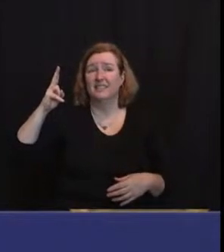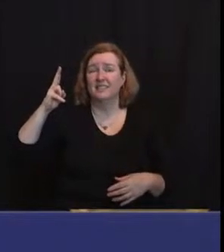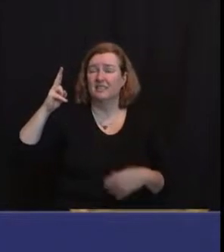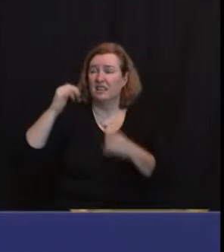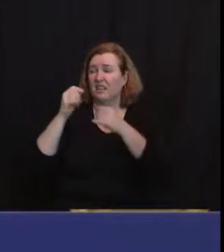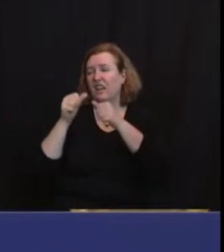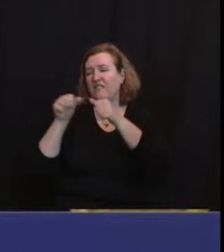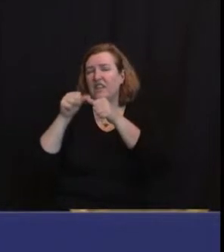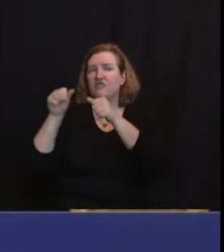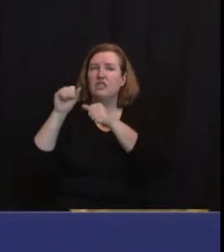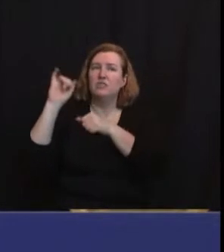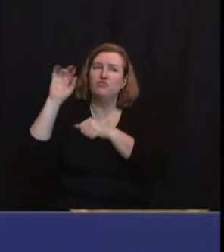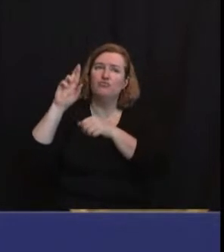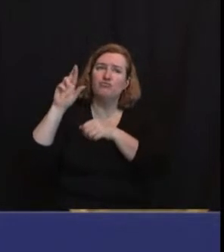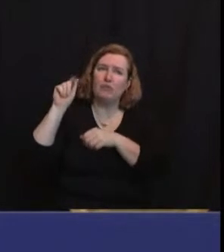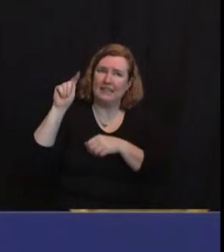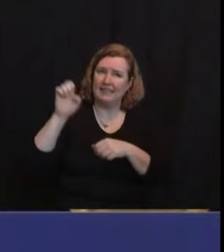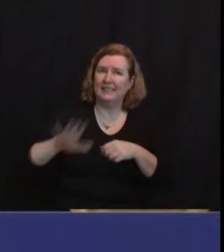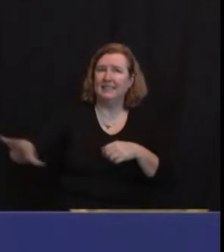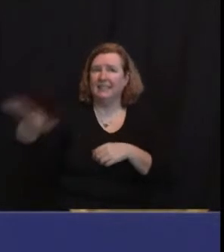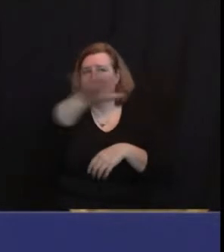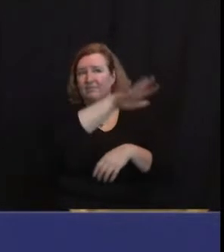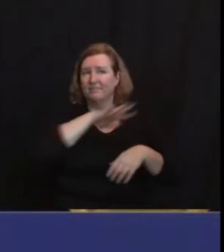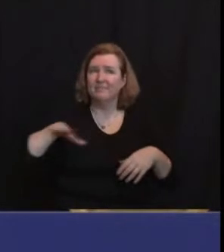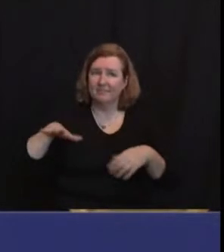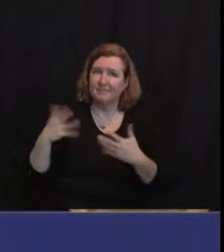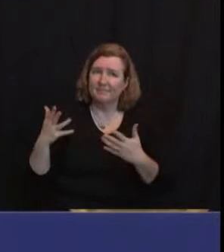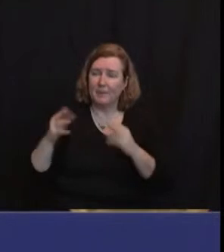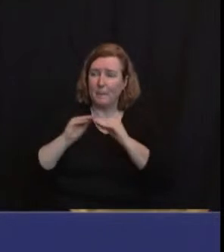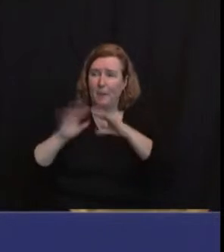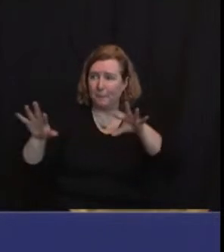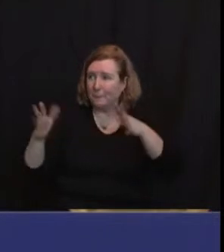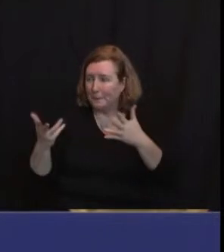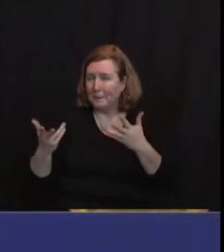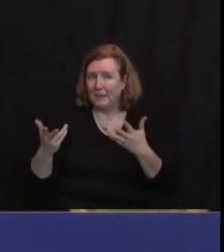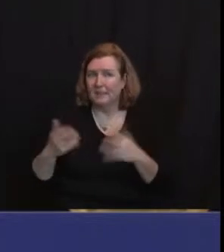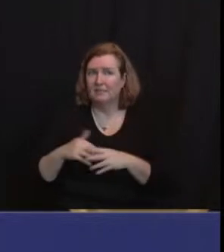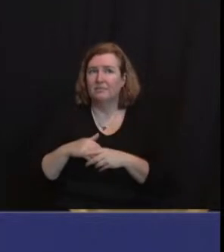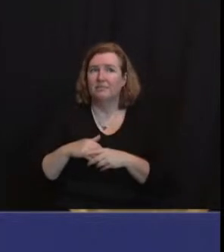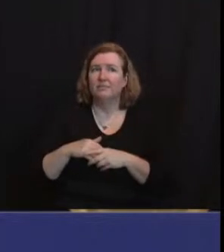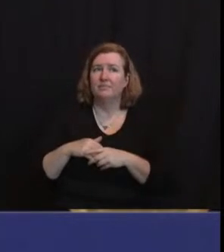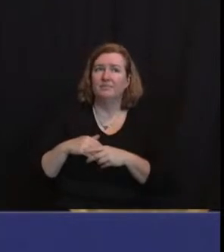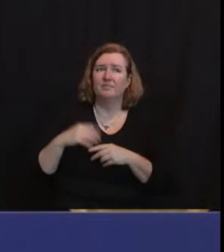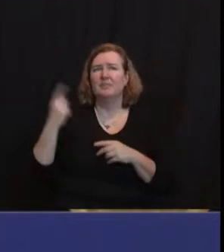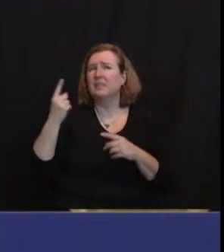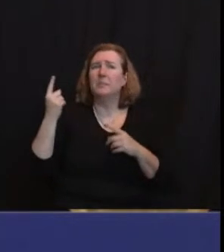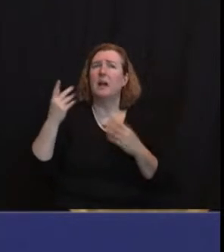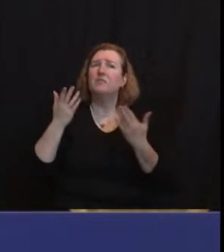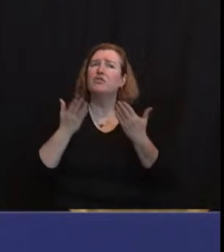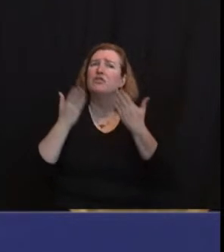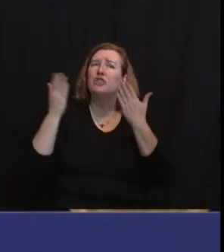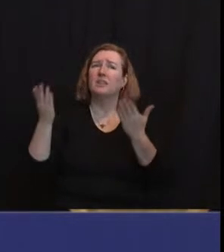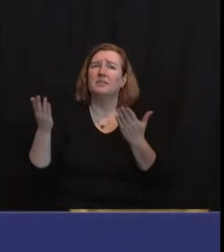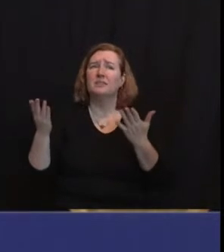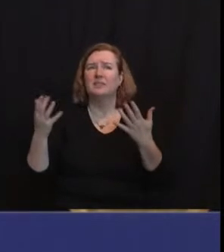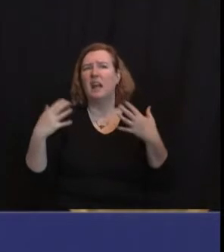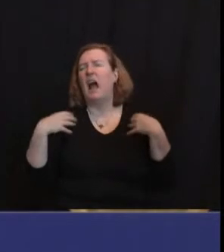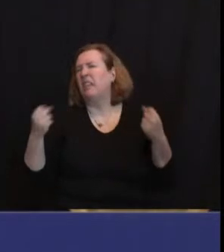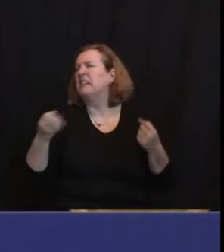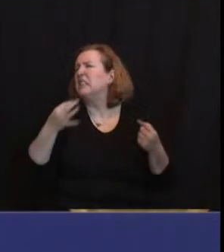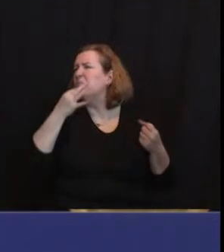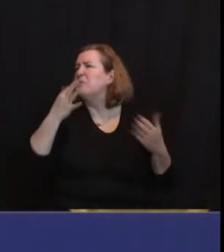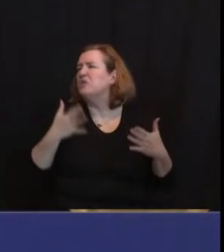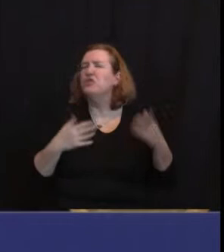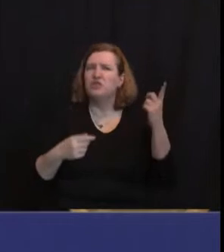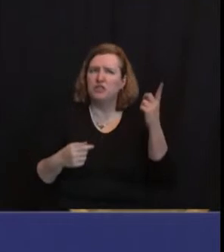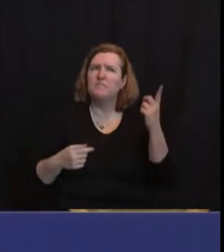double piggyback on Colleen's question, it has been suggested by several health experts around the country and the world, I